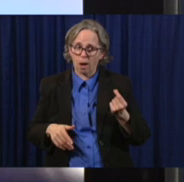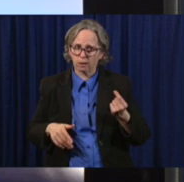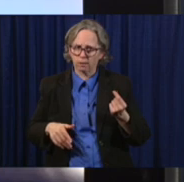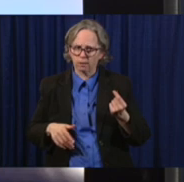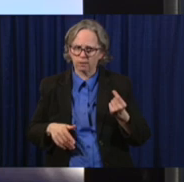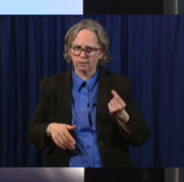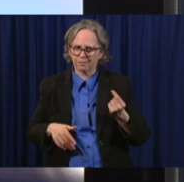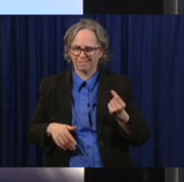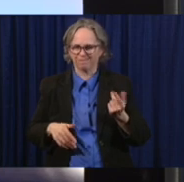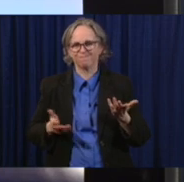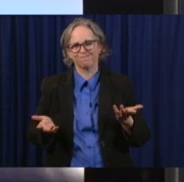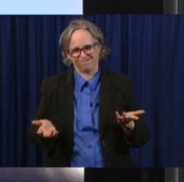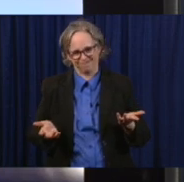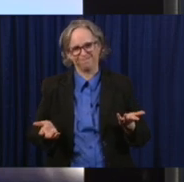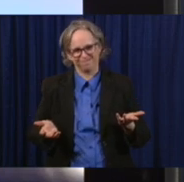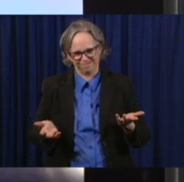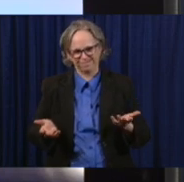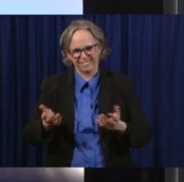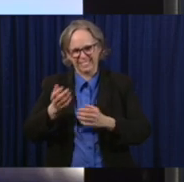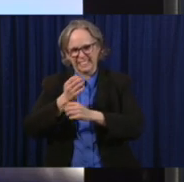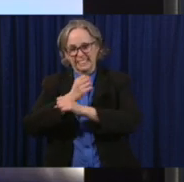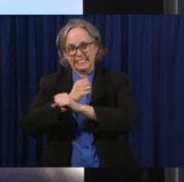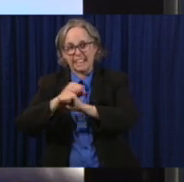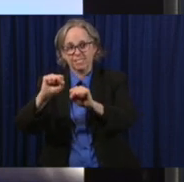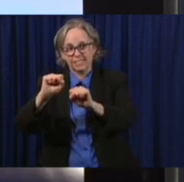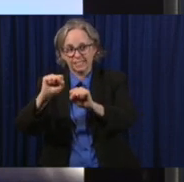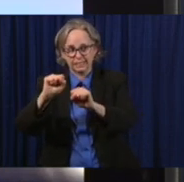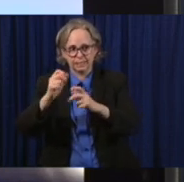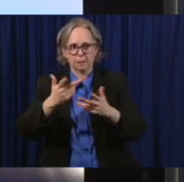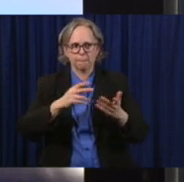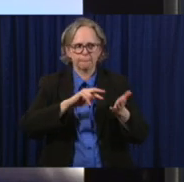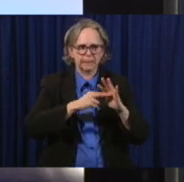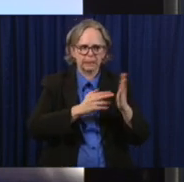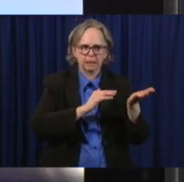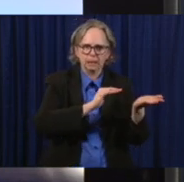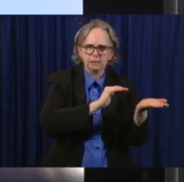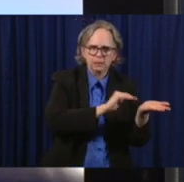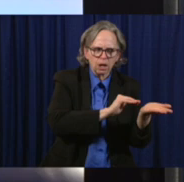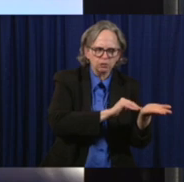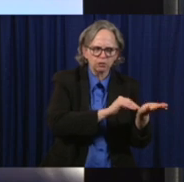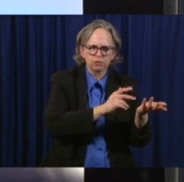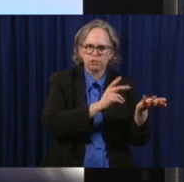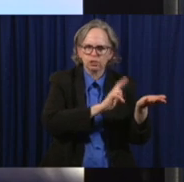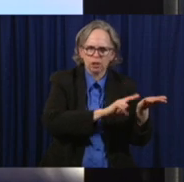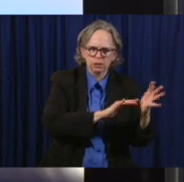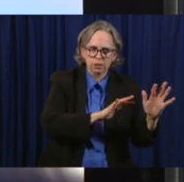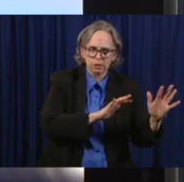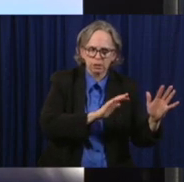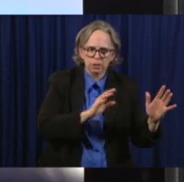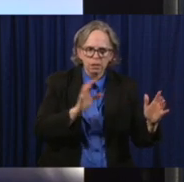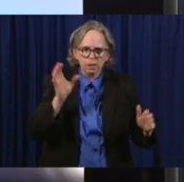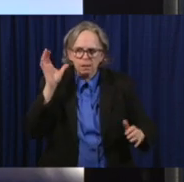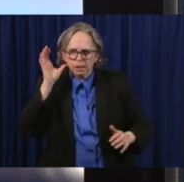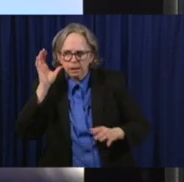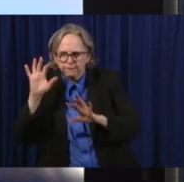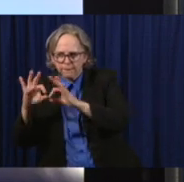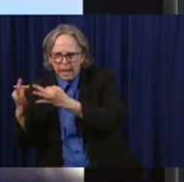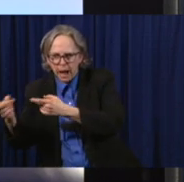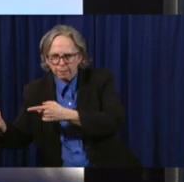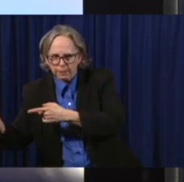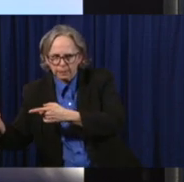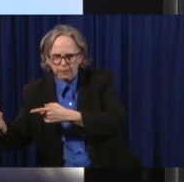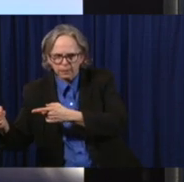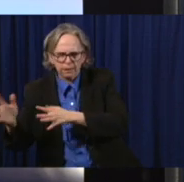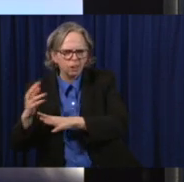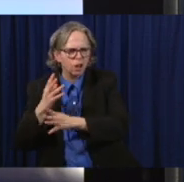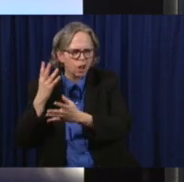right? And certainly being considerate of the voices of the people who are impacted, that being you as the loved